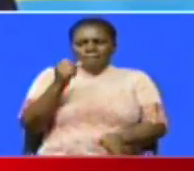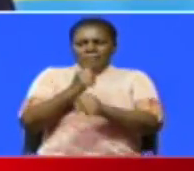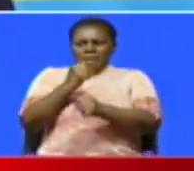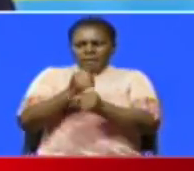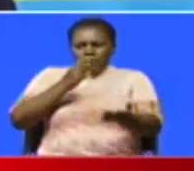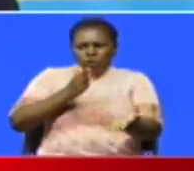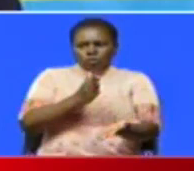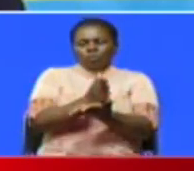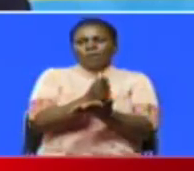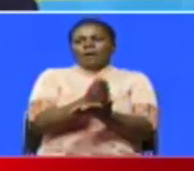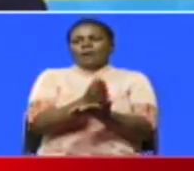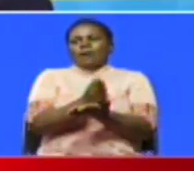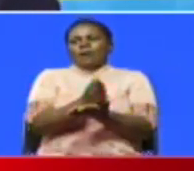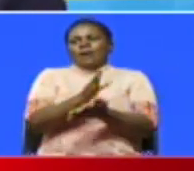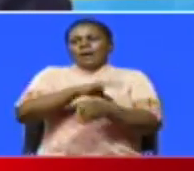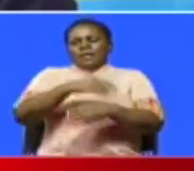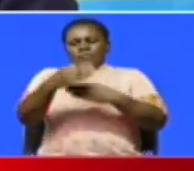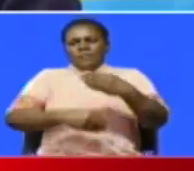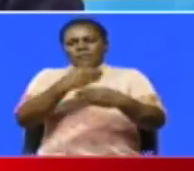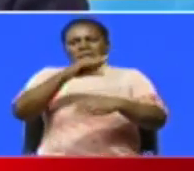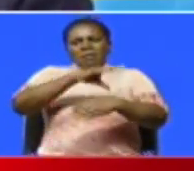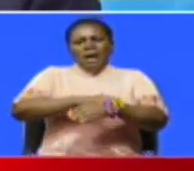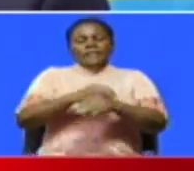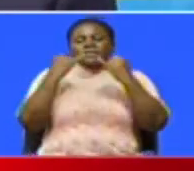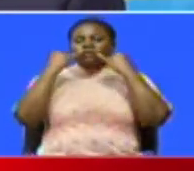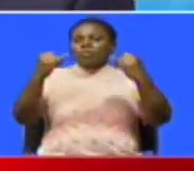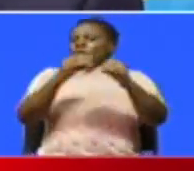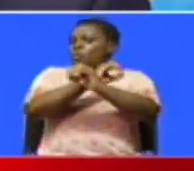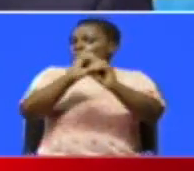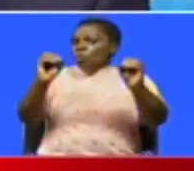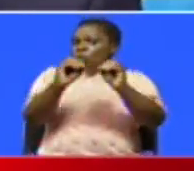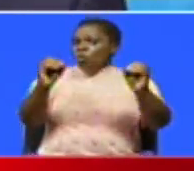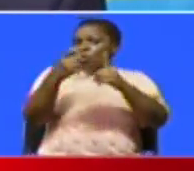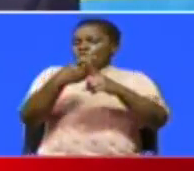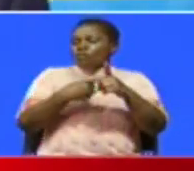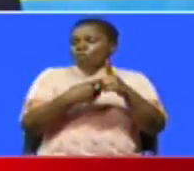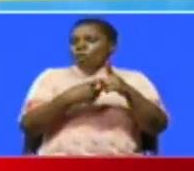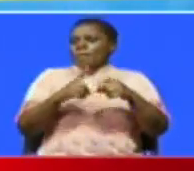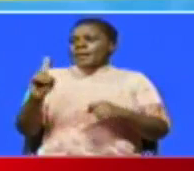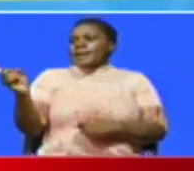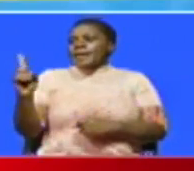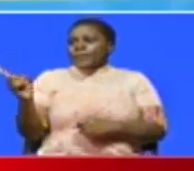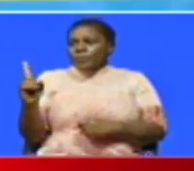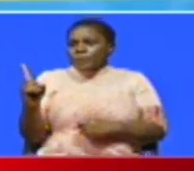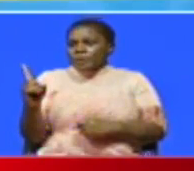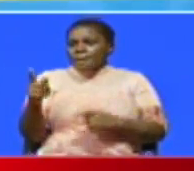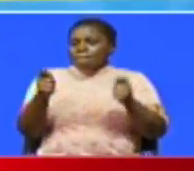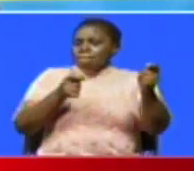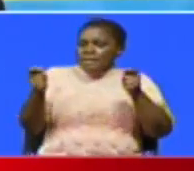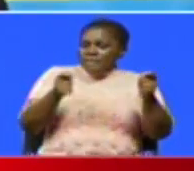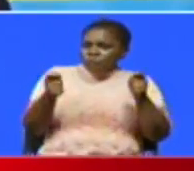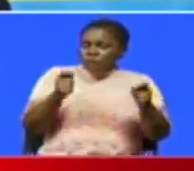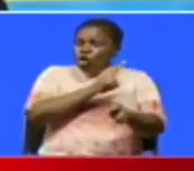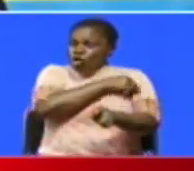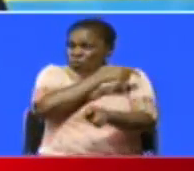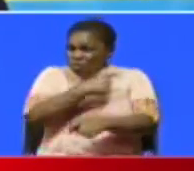ensuring that they have got them. We have not received any information from the Nairobi management, the